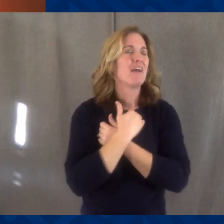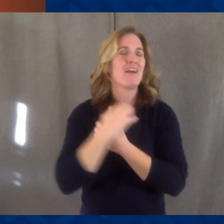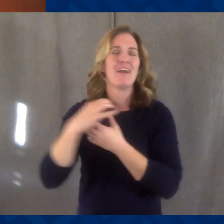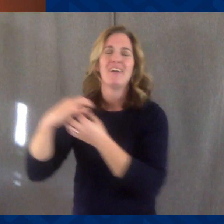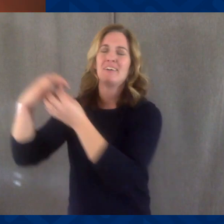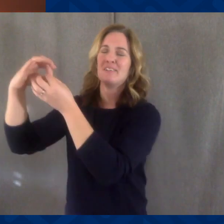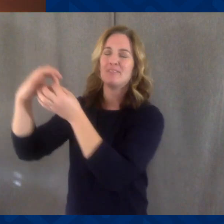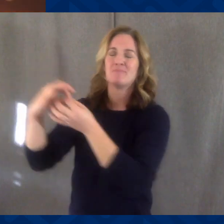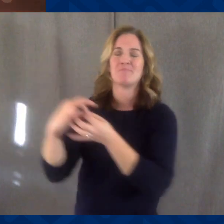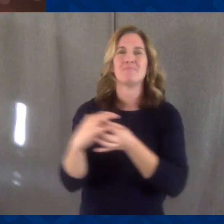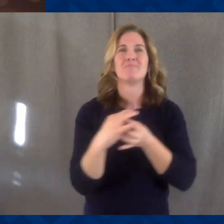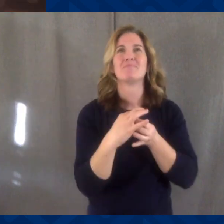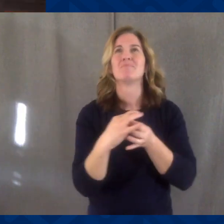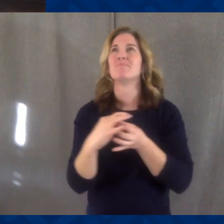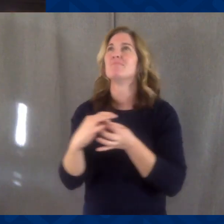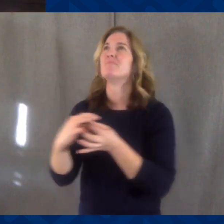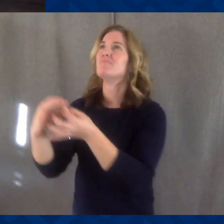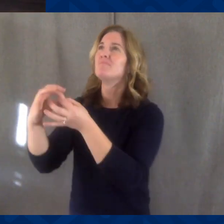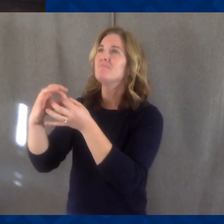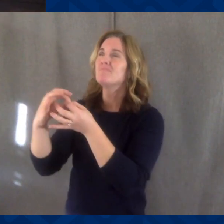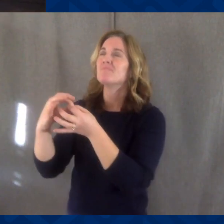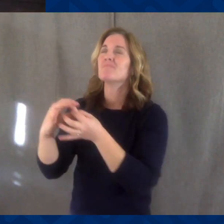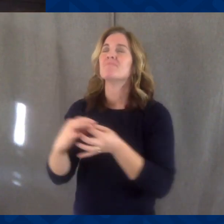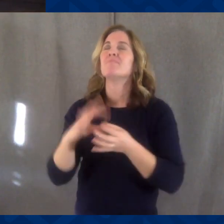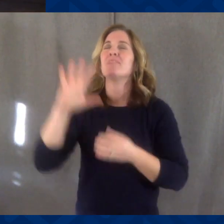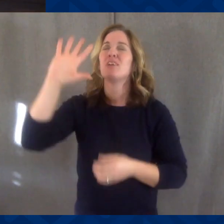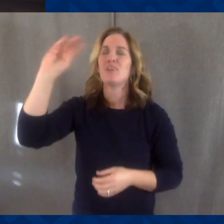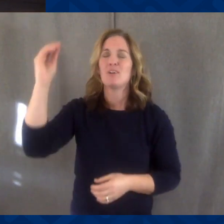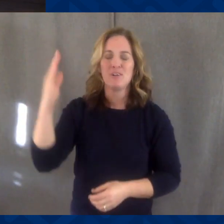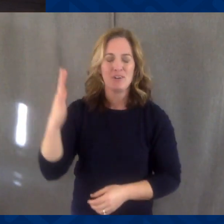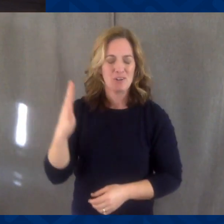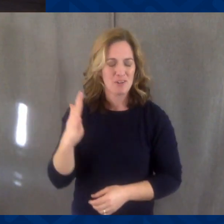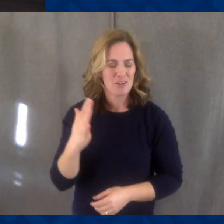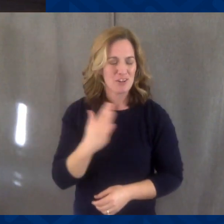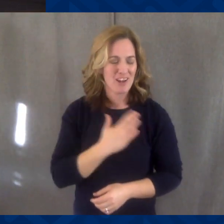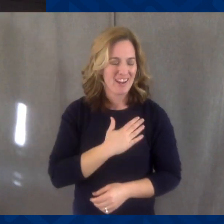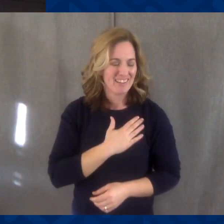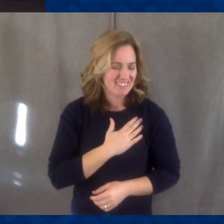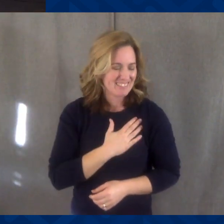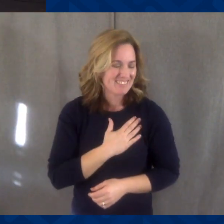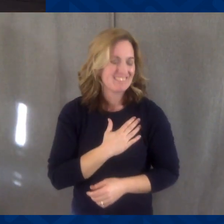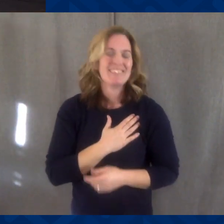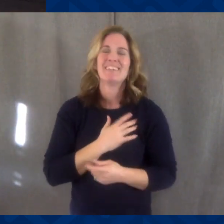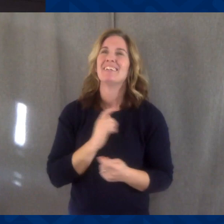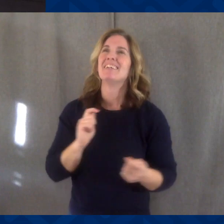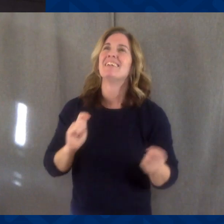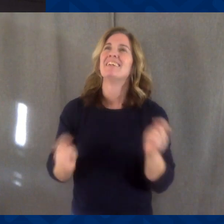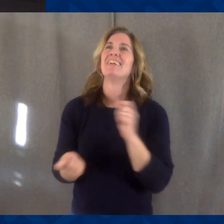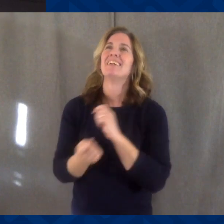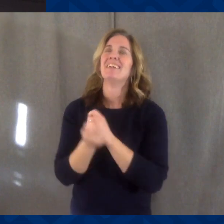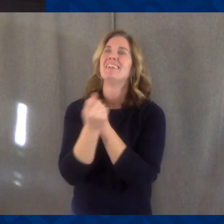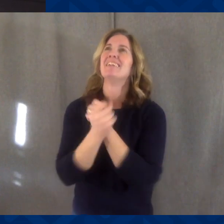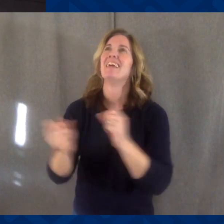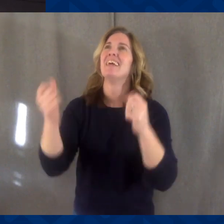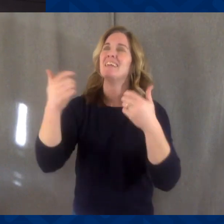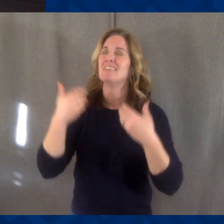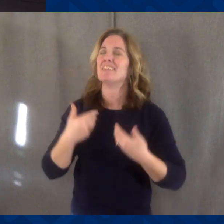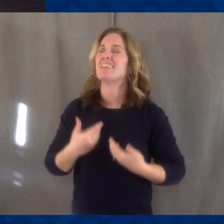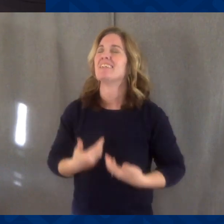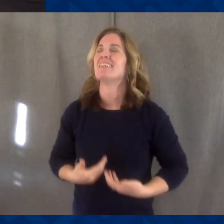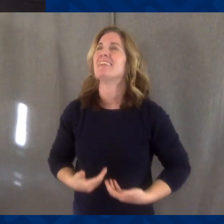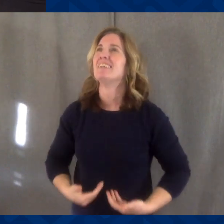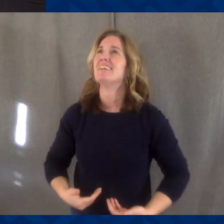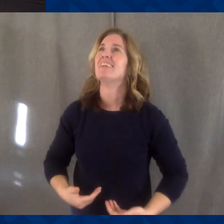your arms. By your grace you have saved us. We're no